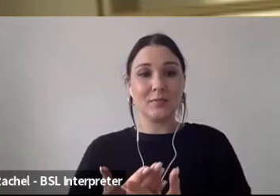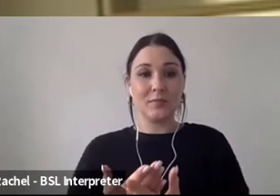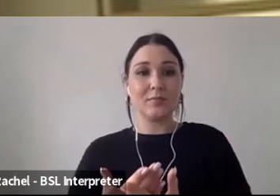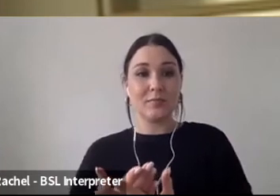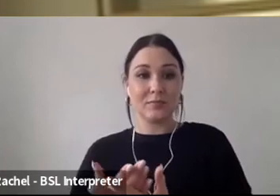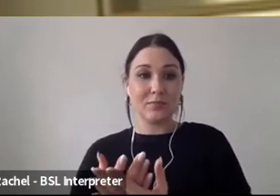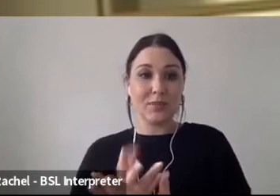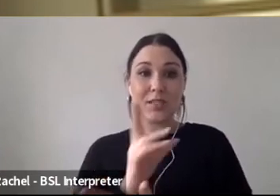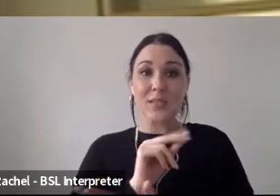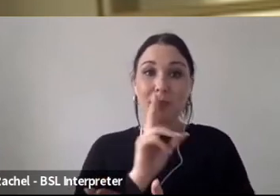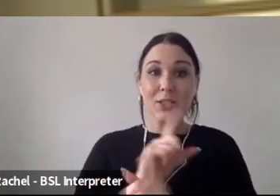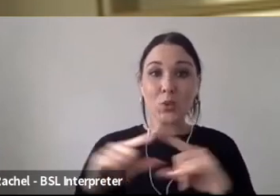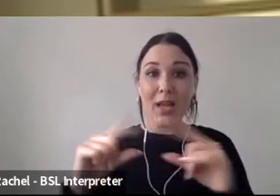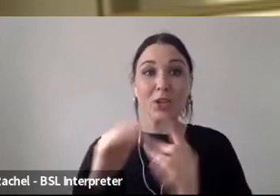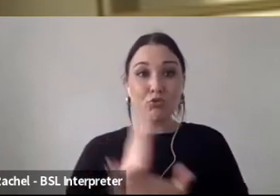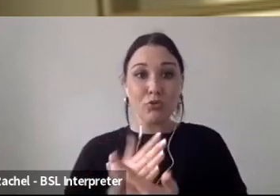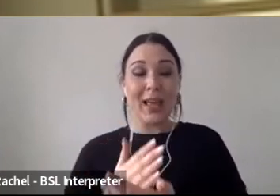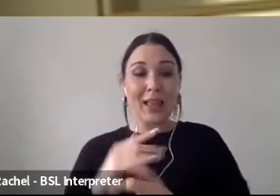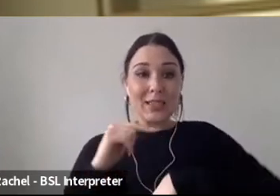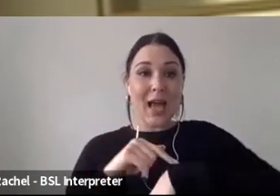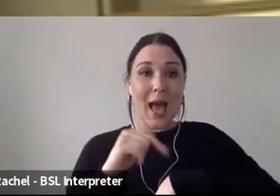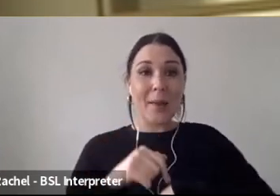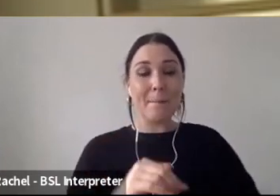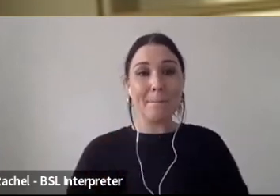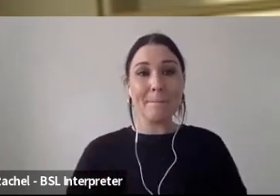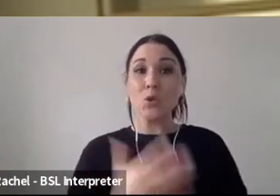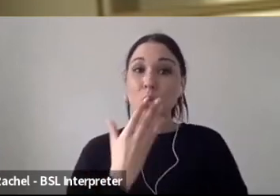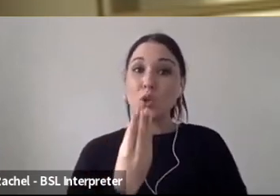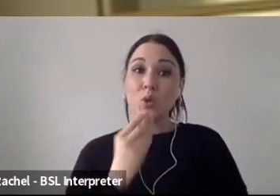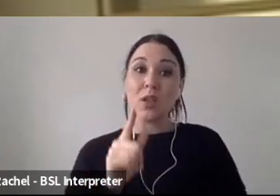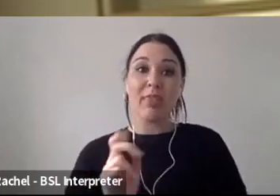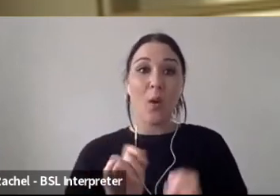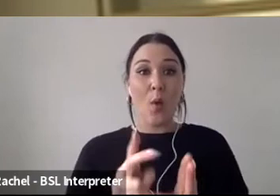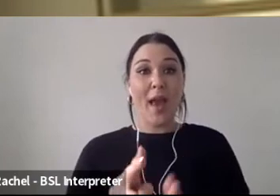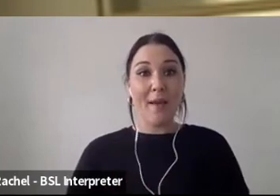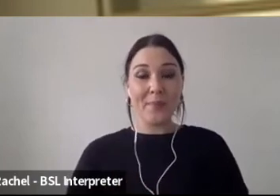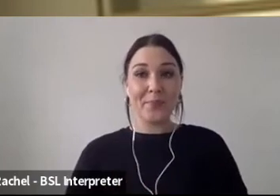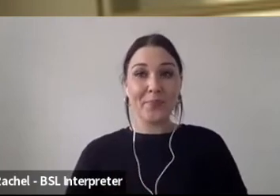speech to text real time. So you can use that way. Okay.